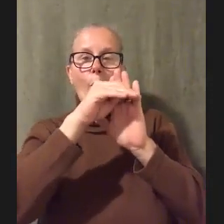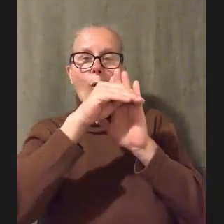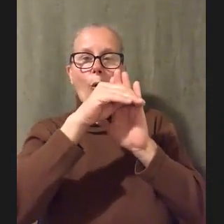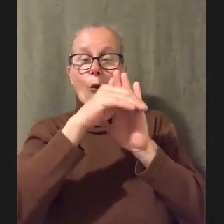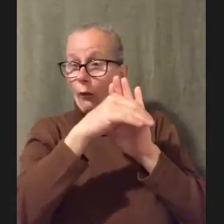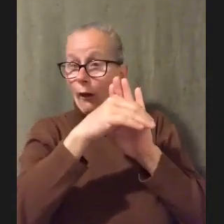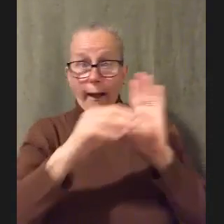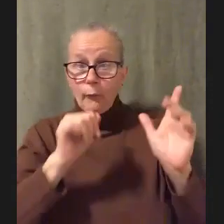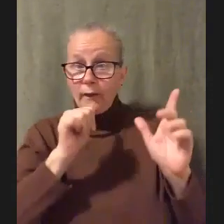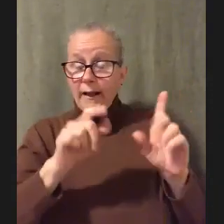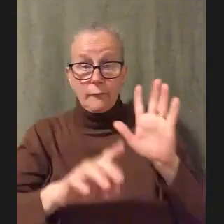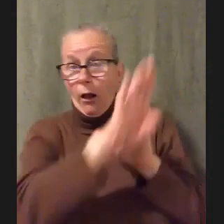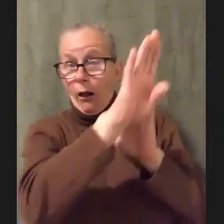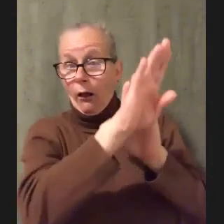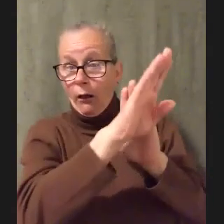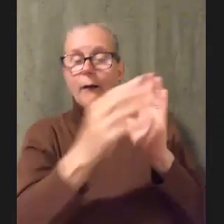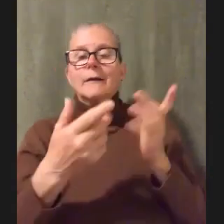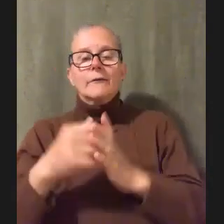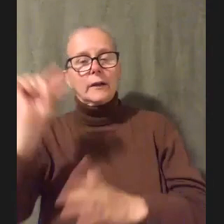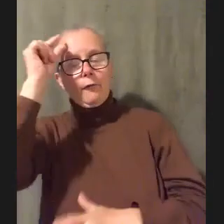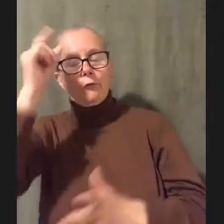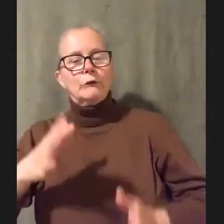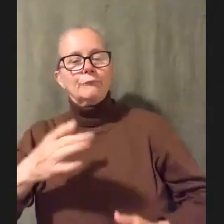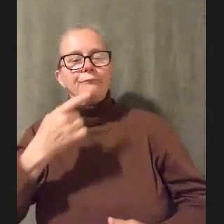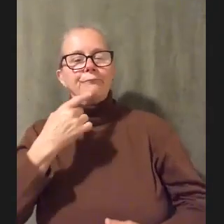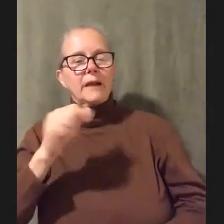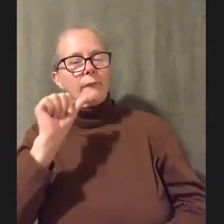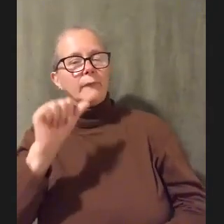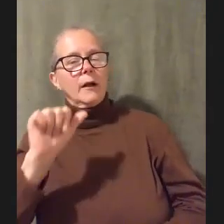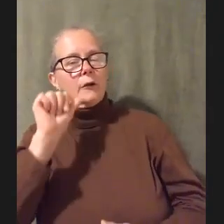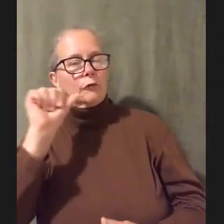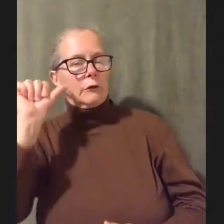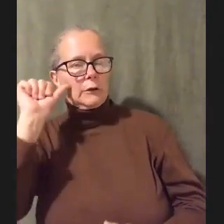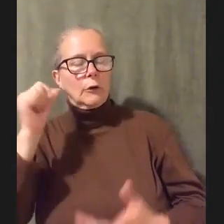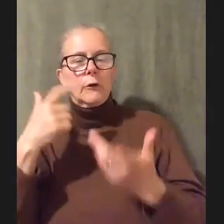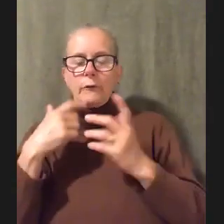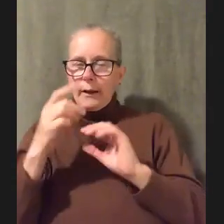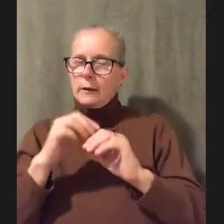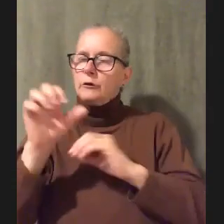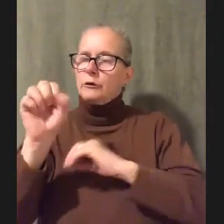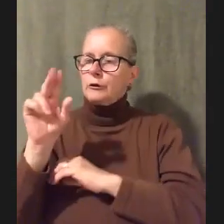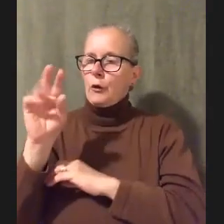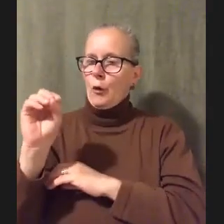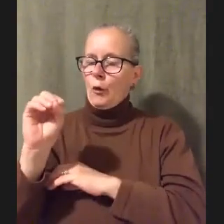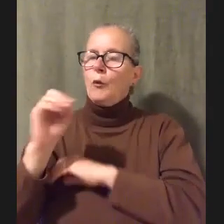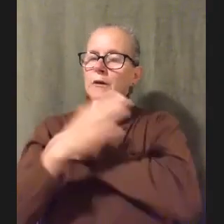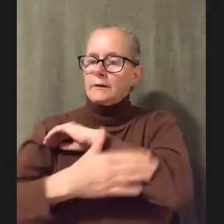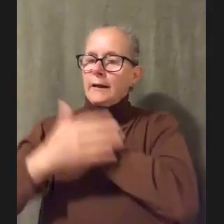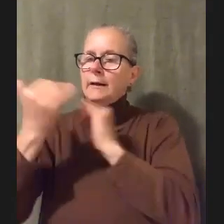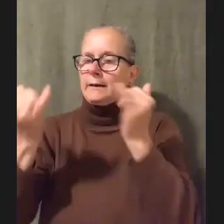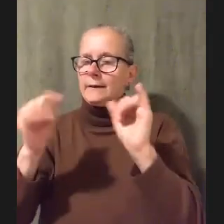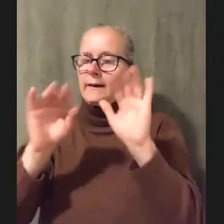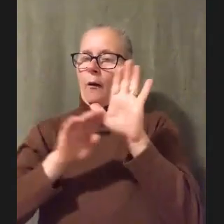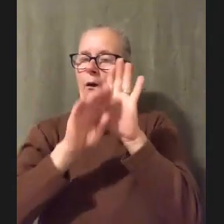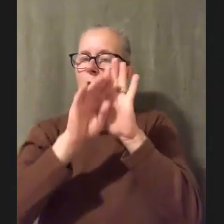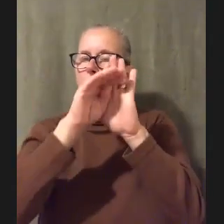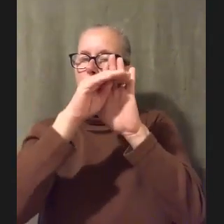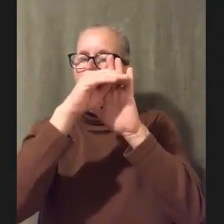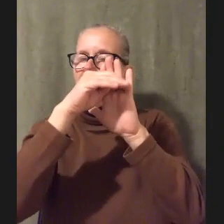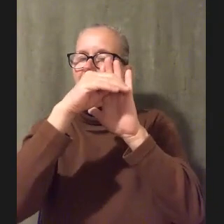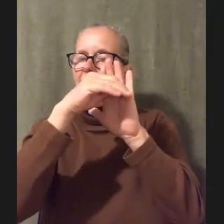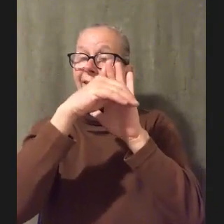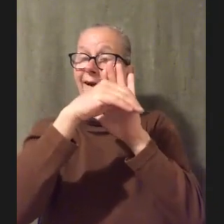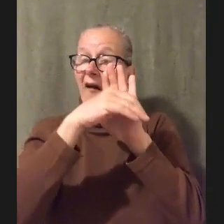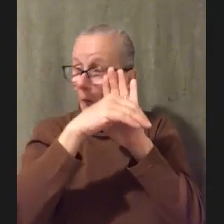fact, the governor told us the other day that Snohomish County seems to be headed down the backside of the curve, while even some other